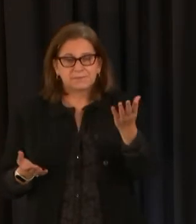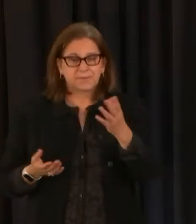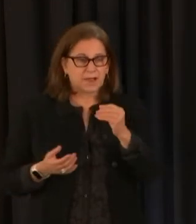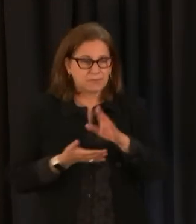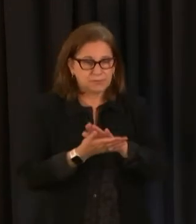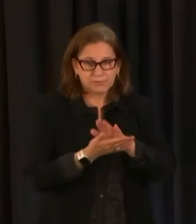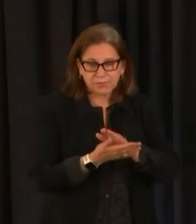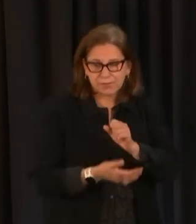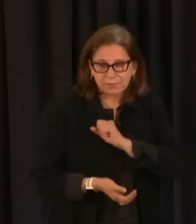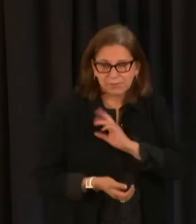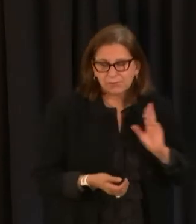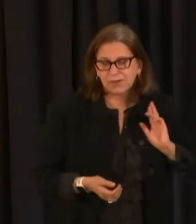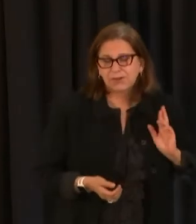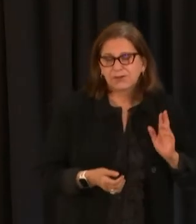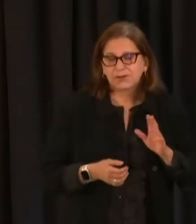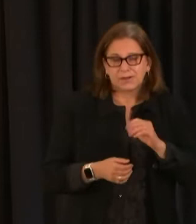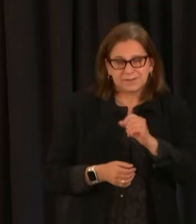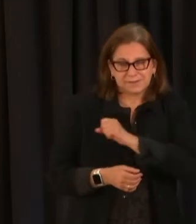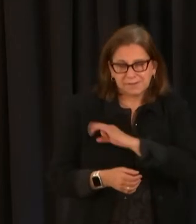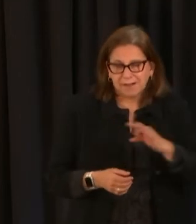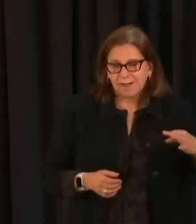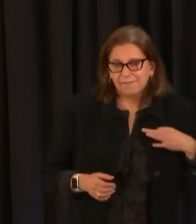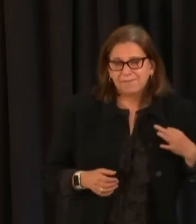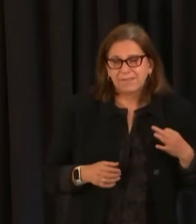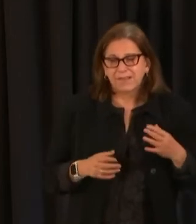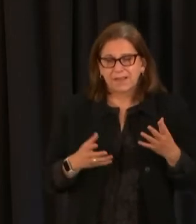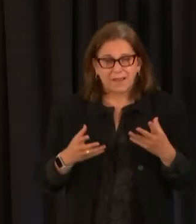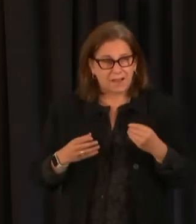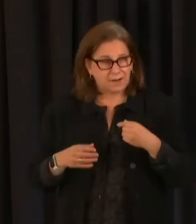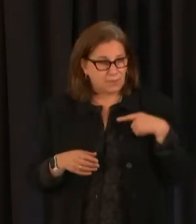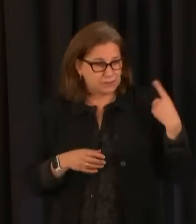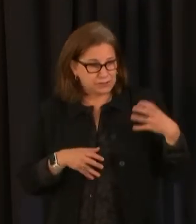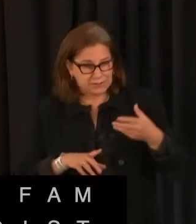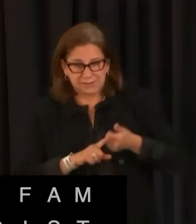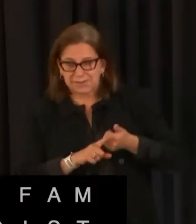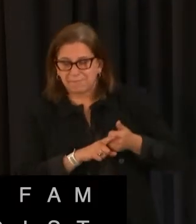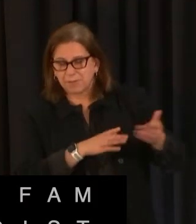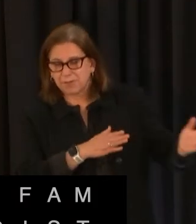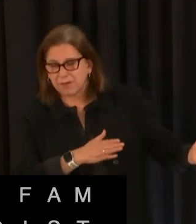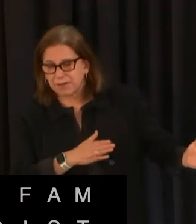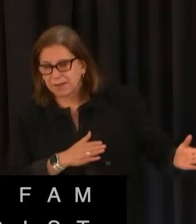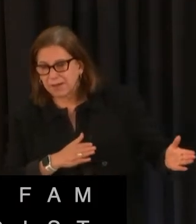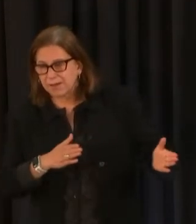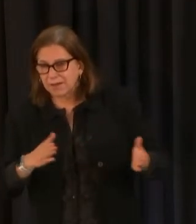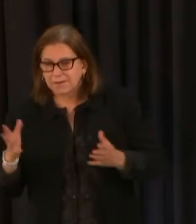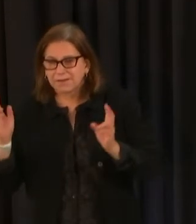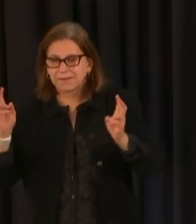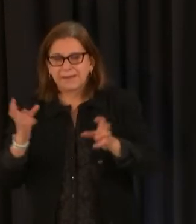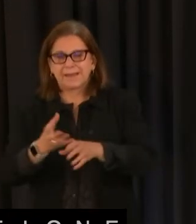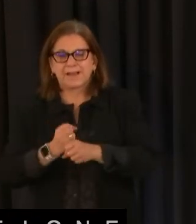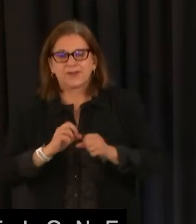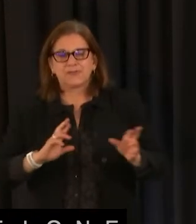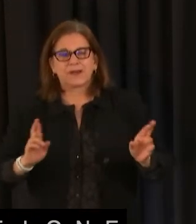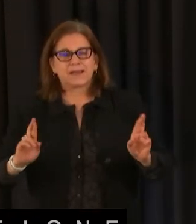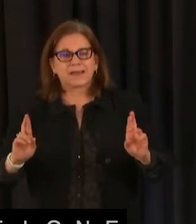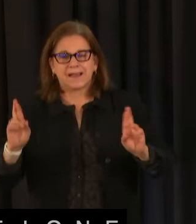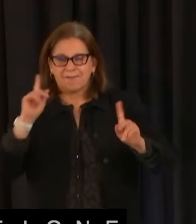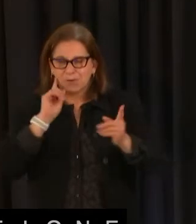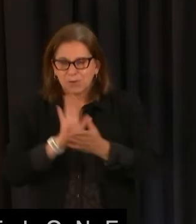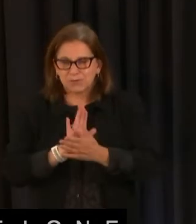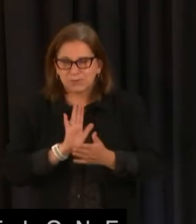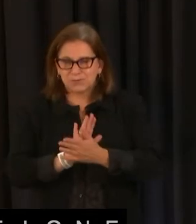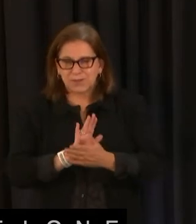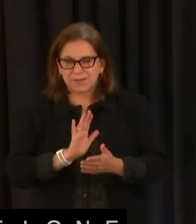and the district at large the district's preparation to be ready for the start of school on